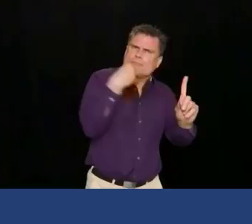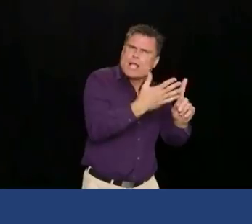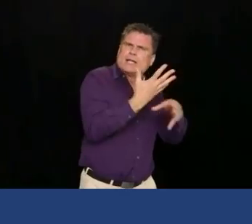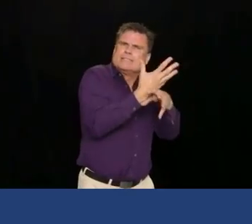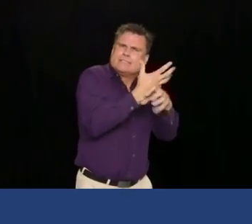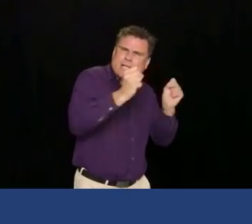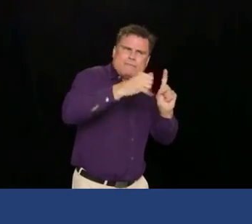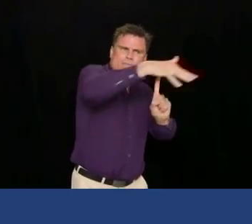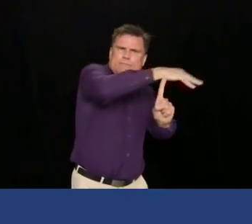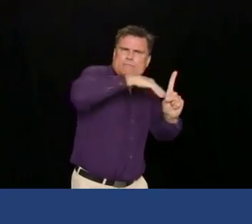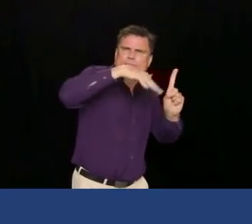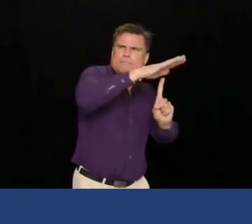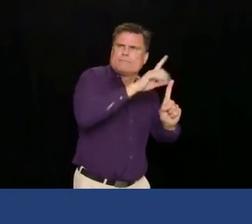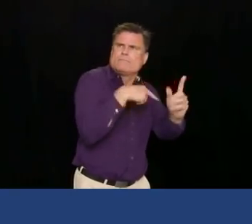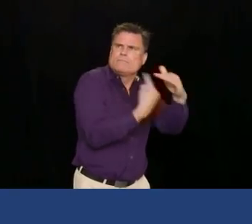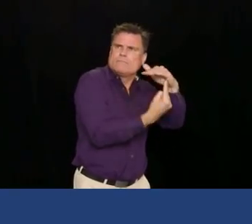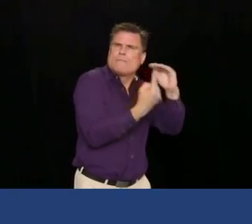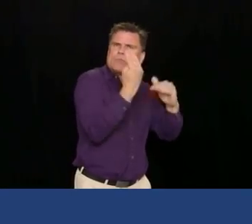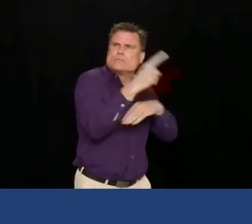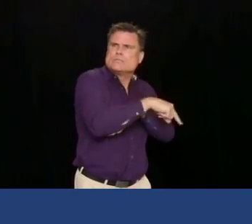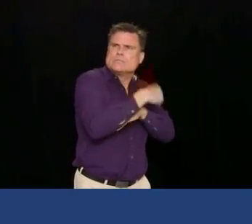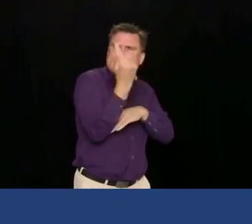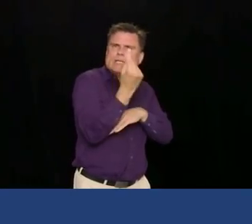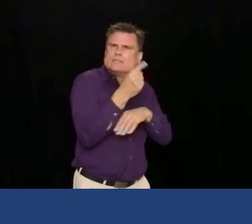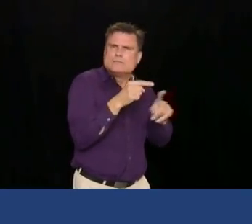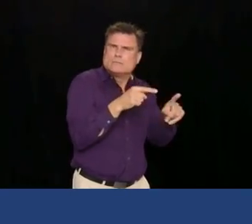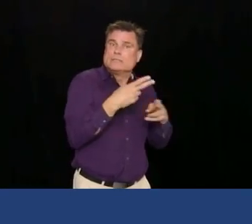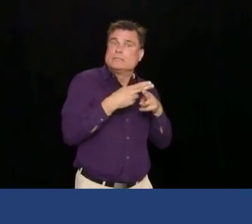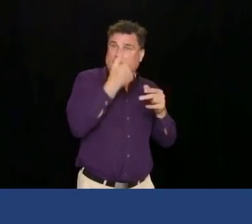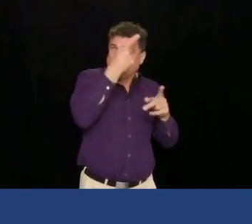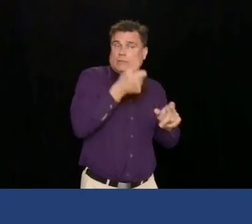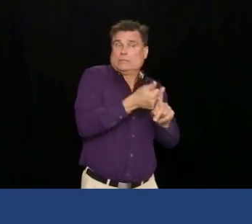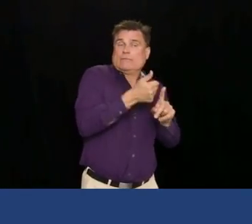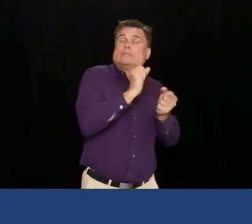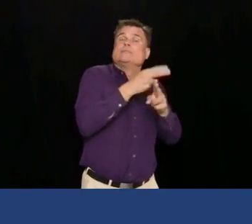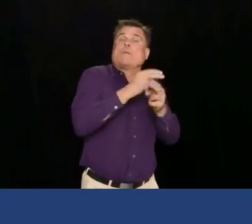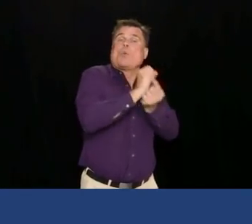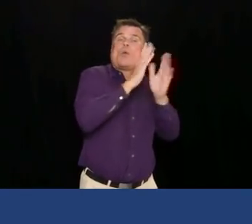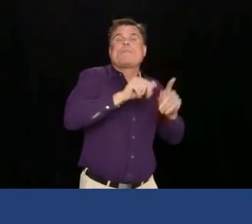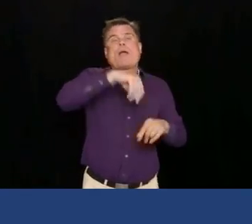workers, especially during the pandemic? And maybe the health minister wants to weigh in on that as well. Thank you.